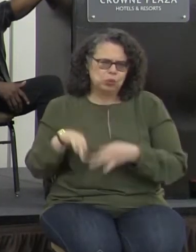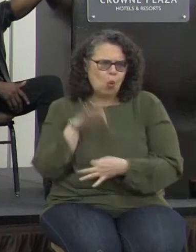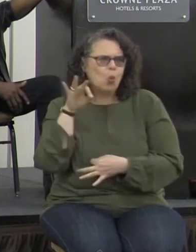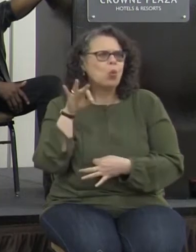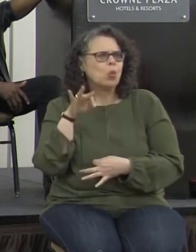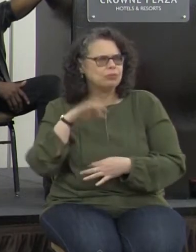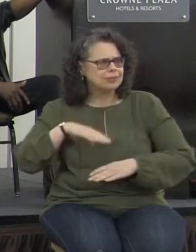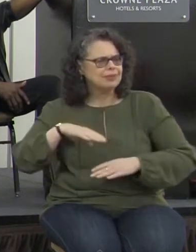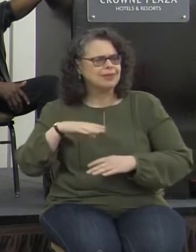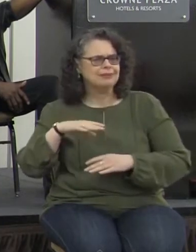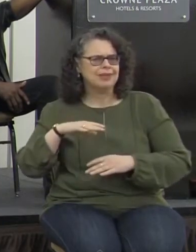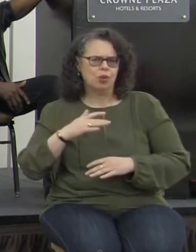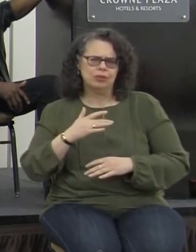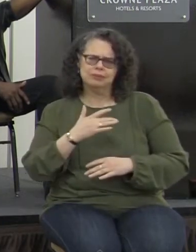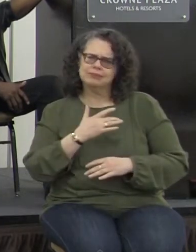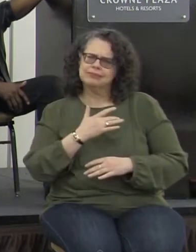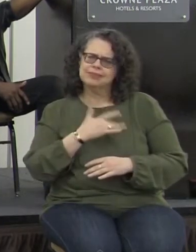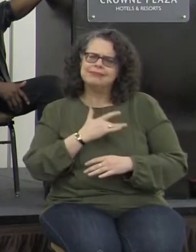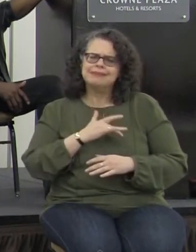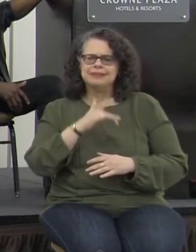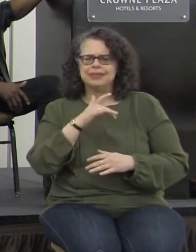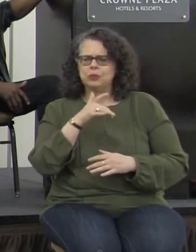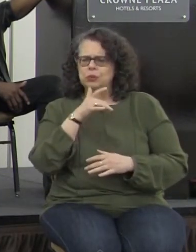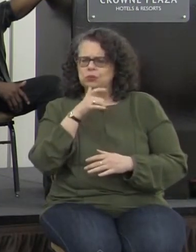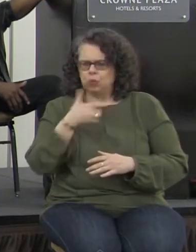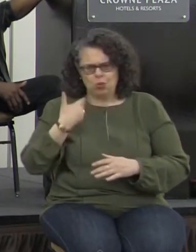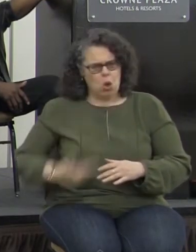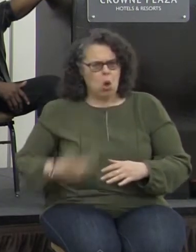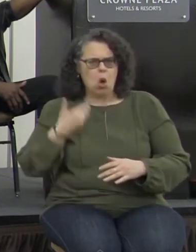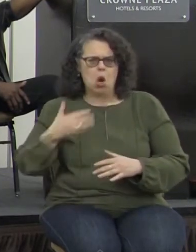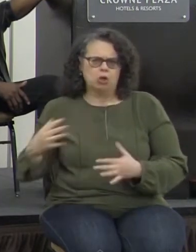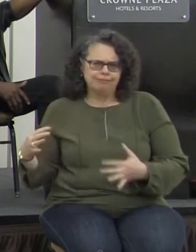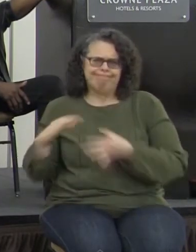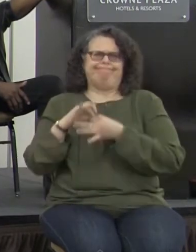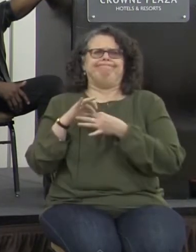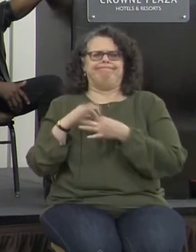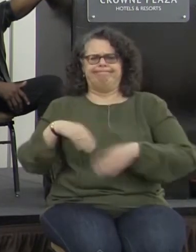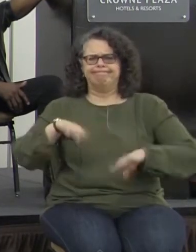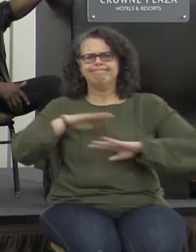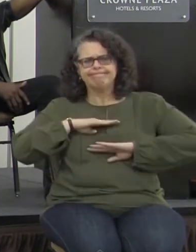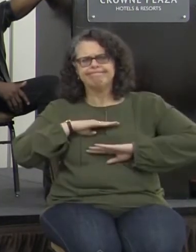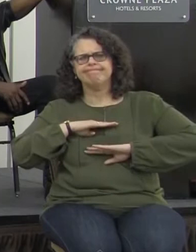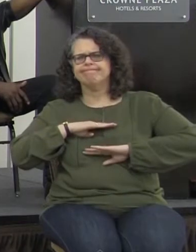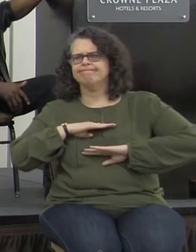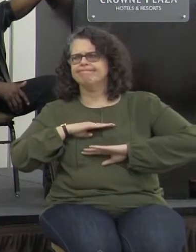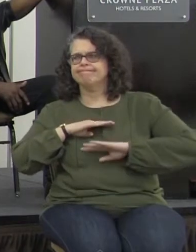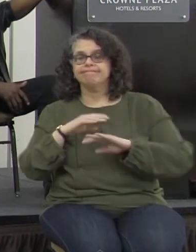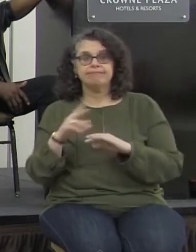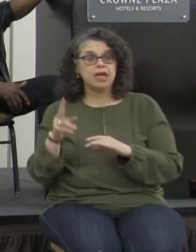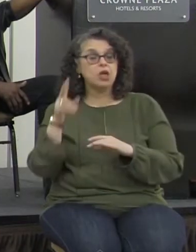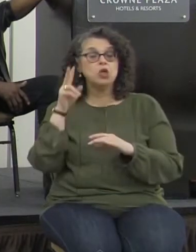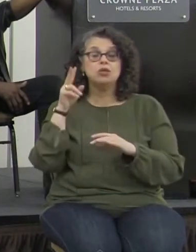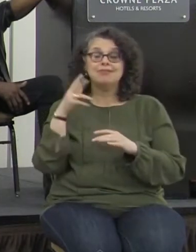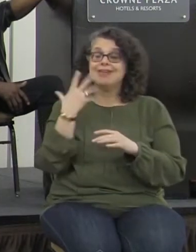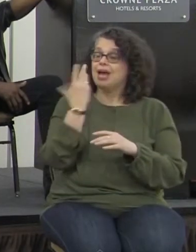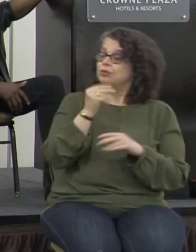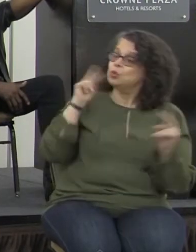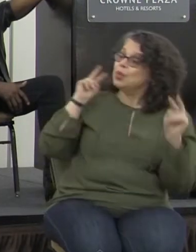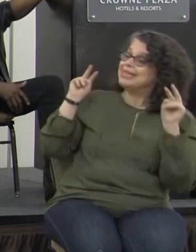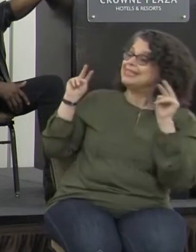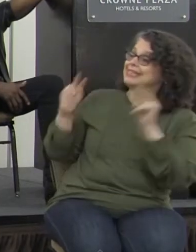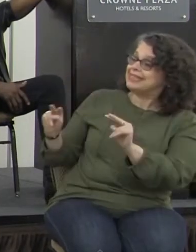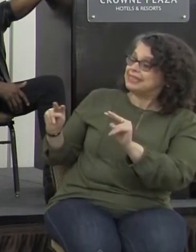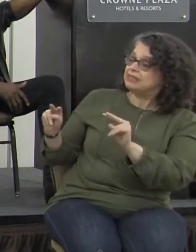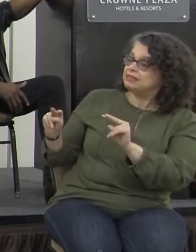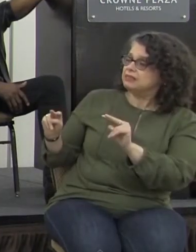and sensibility of who we are. And that can be seen from the outside looking in